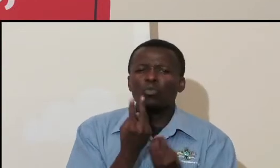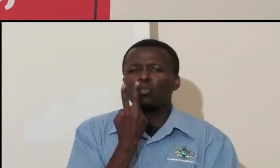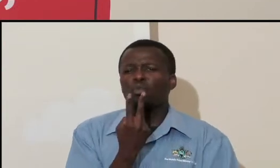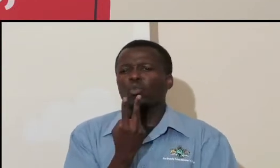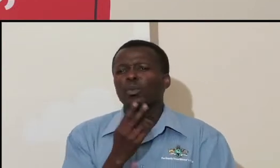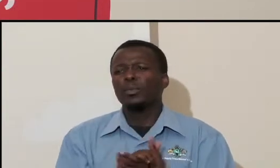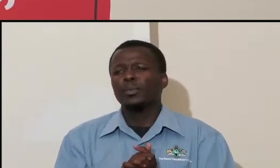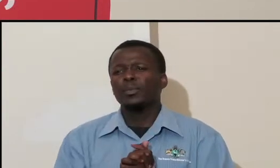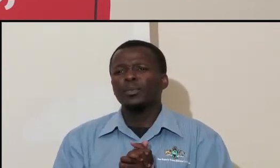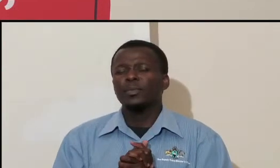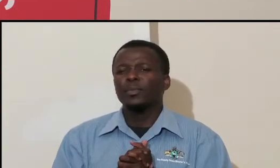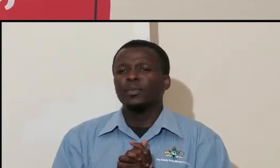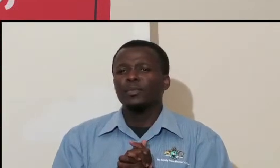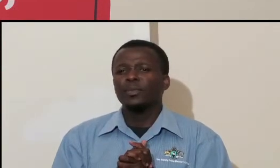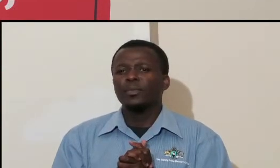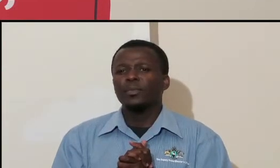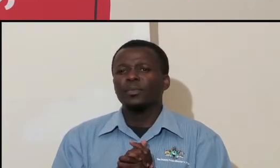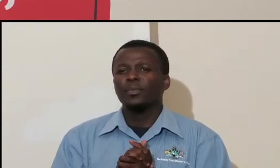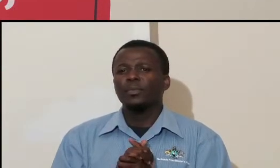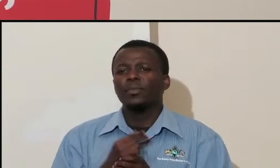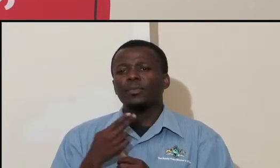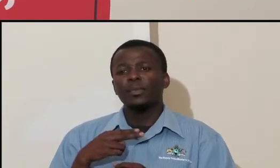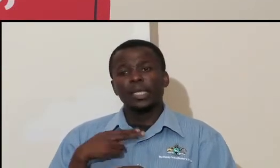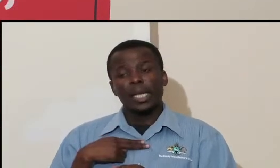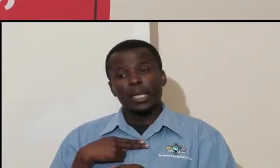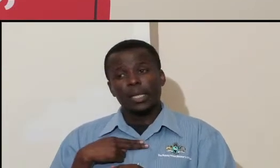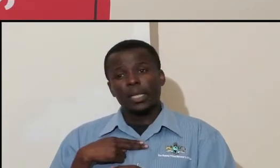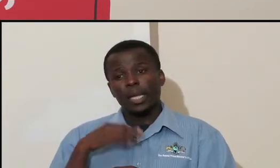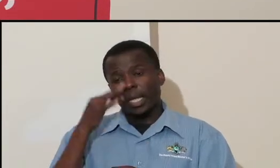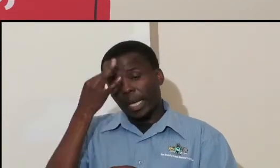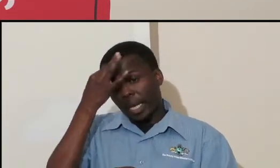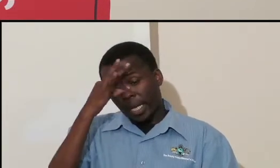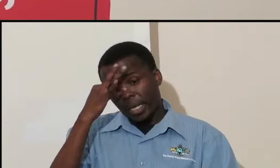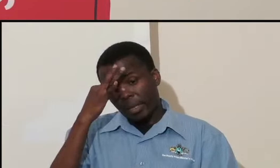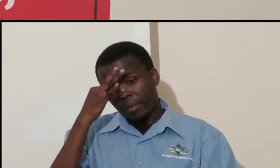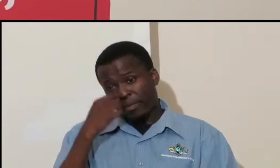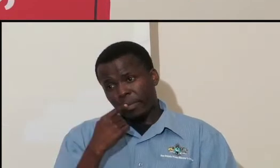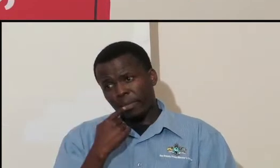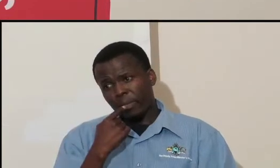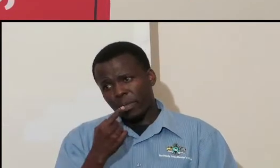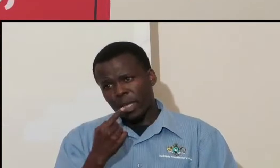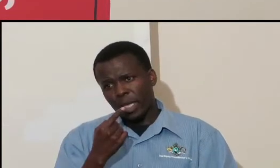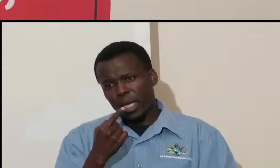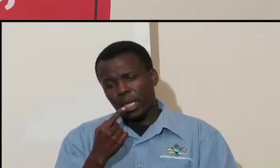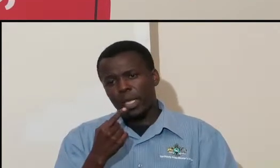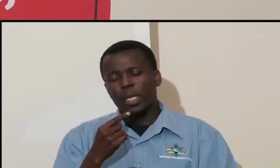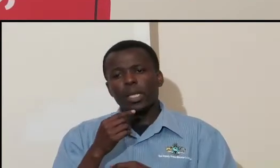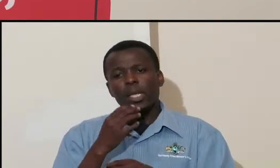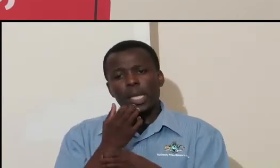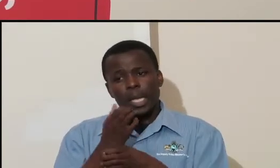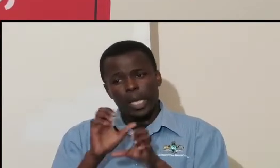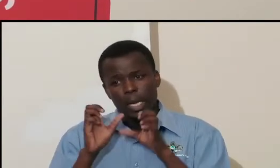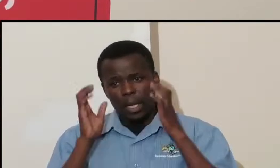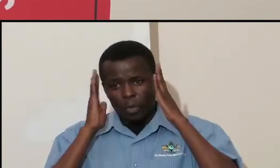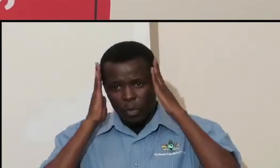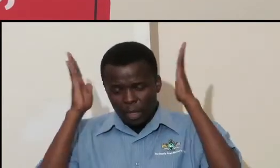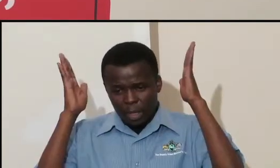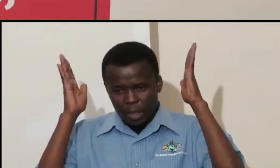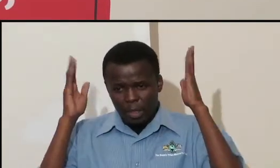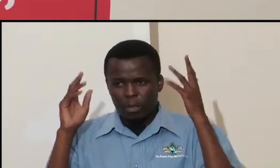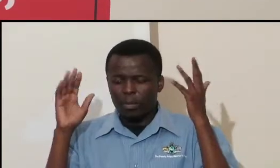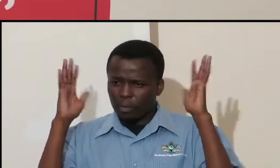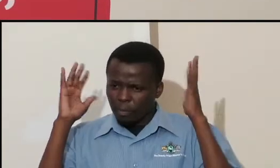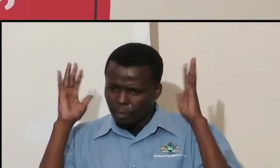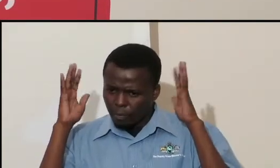Distinguished ladies and gentlemen, on behalf of government, I would like to congratulate Eswatini for